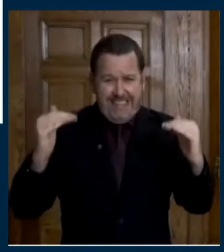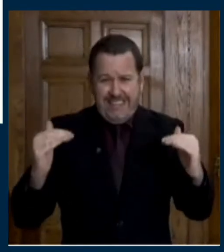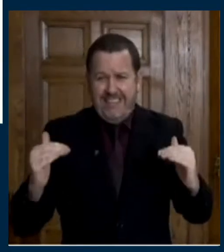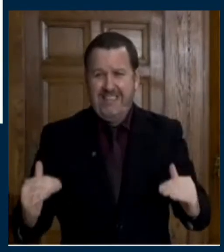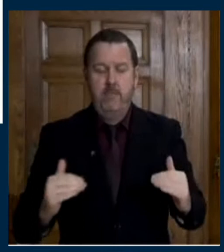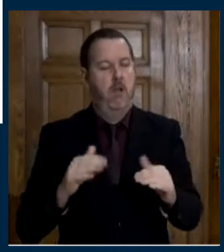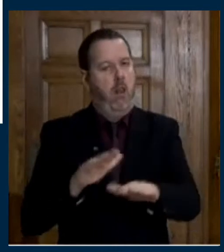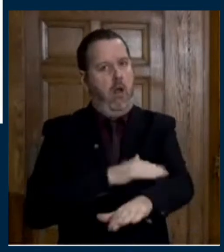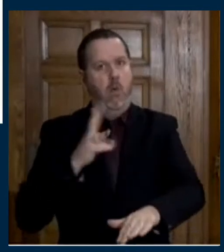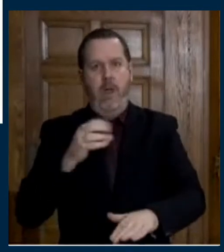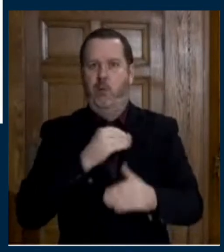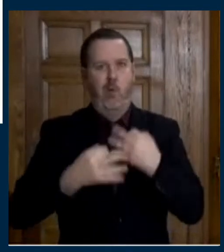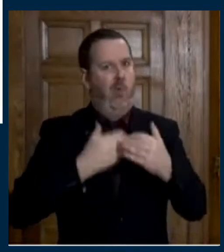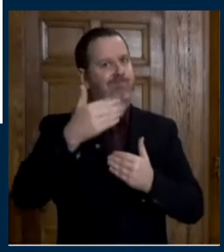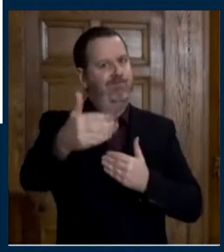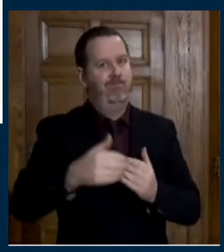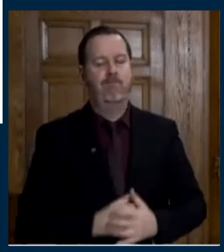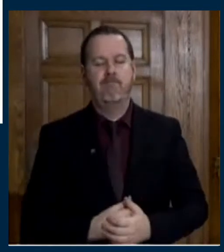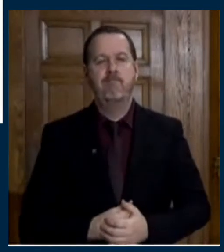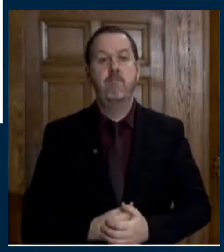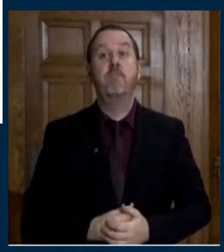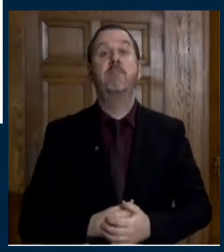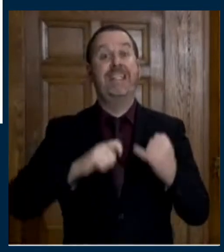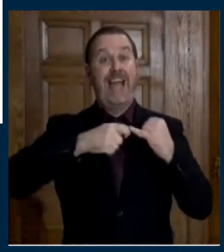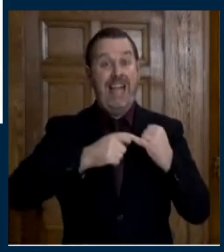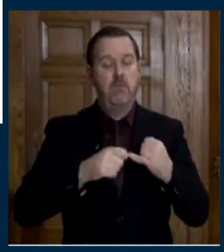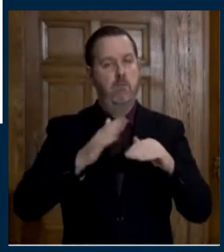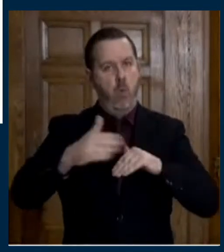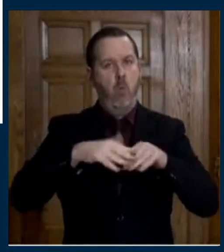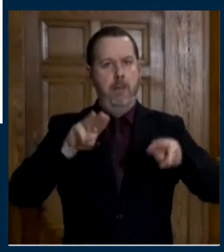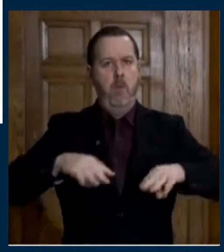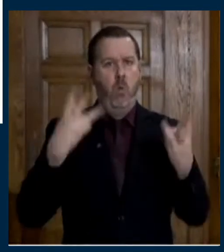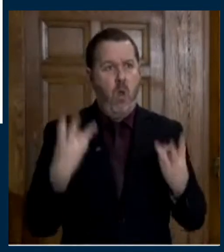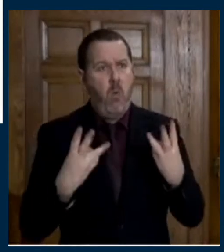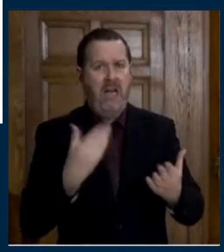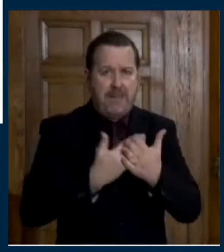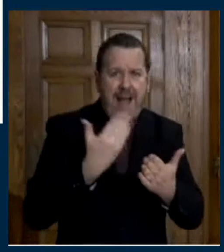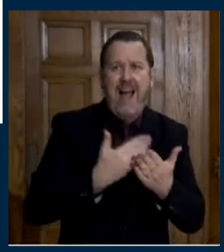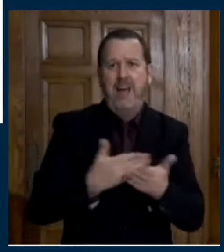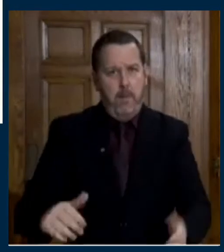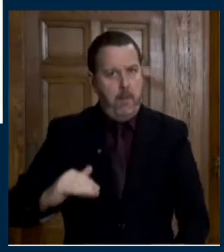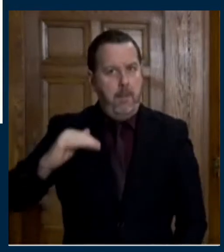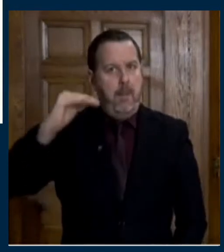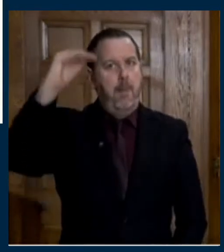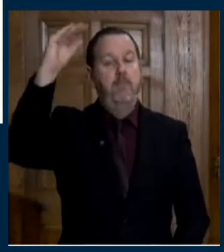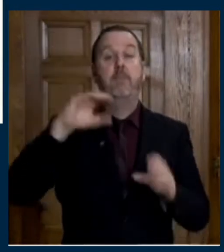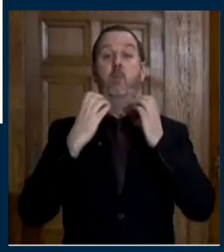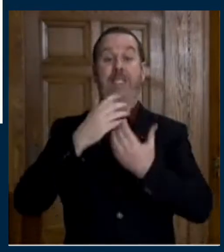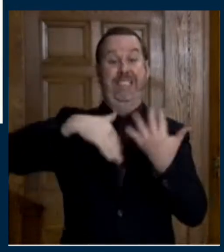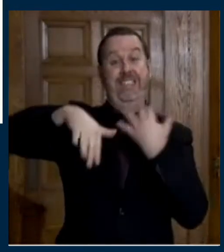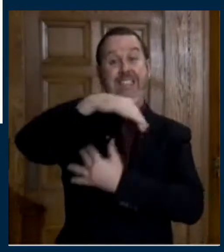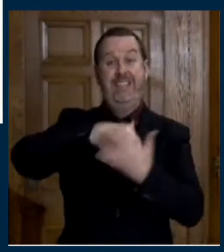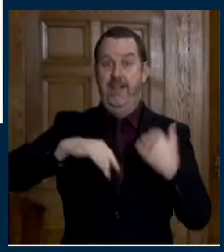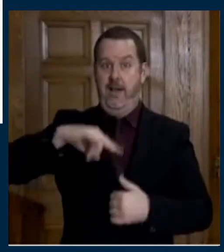Demand for testing has risen as there's been higher levels of infection circulating in the community, but we